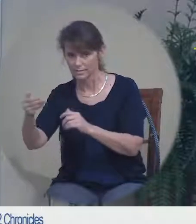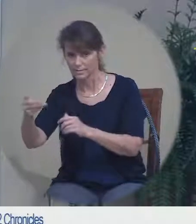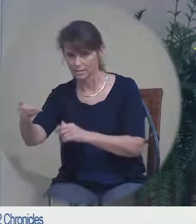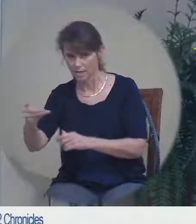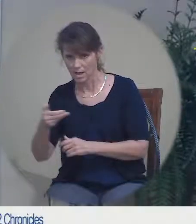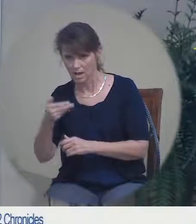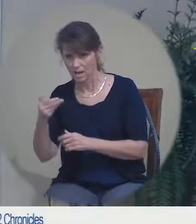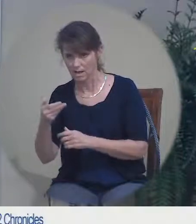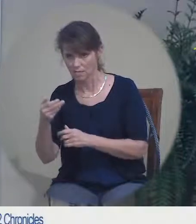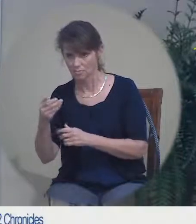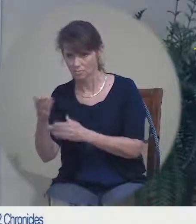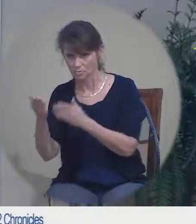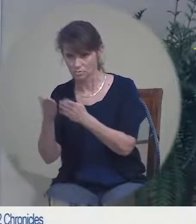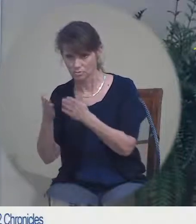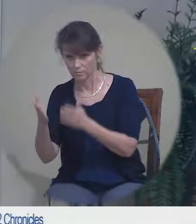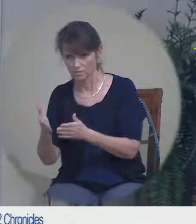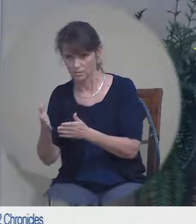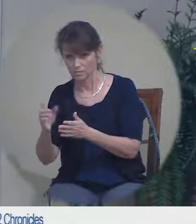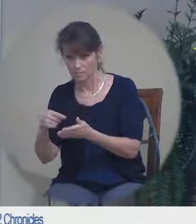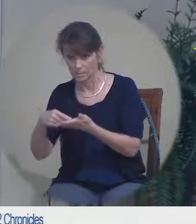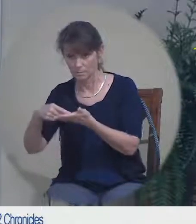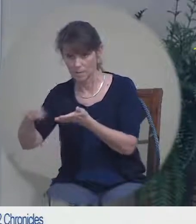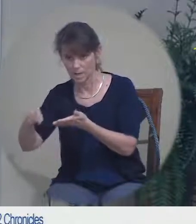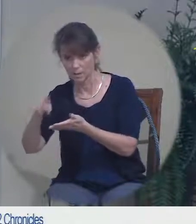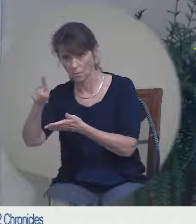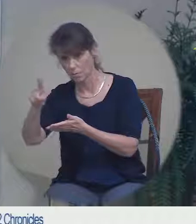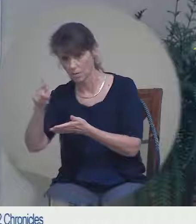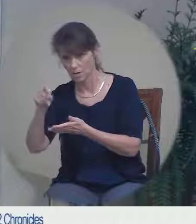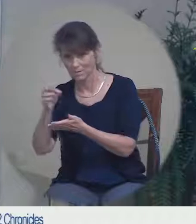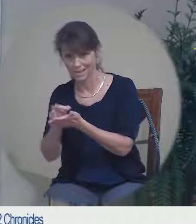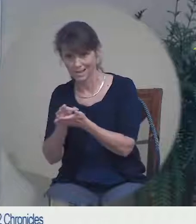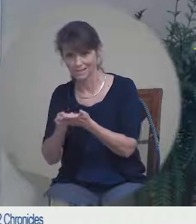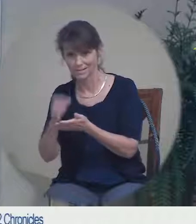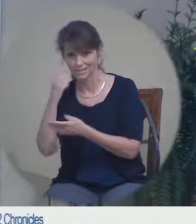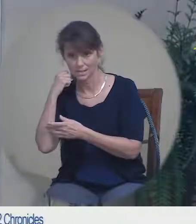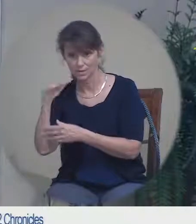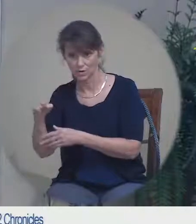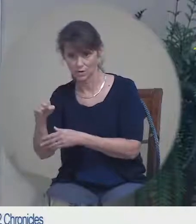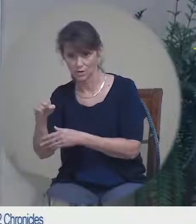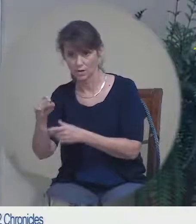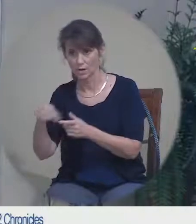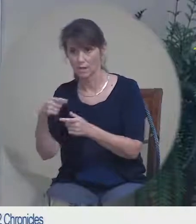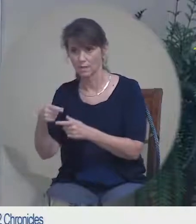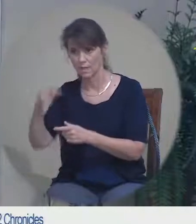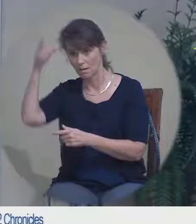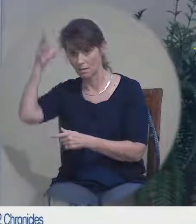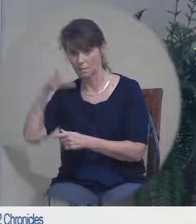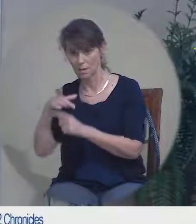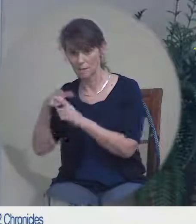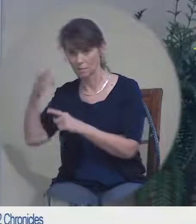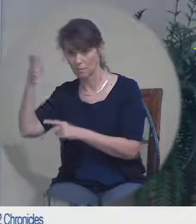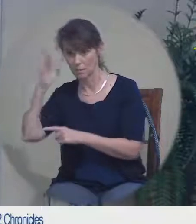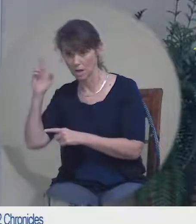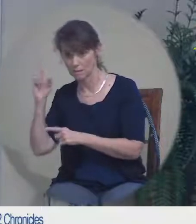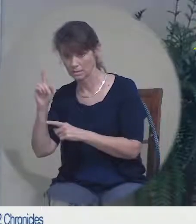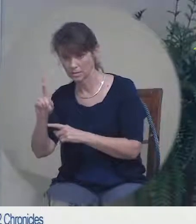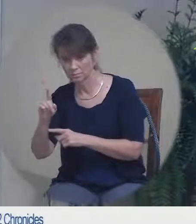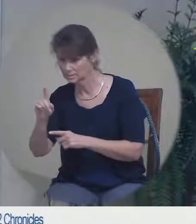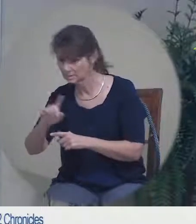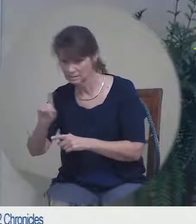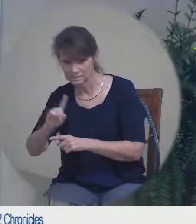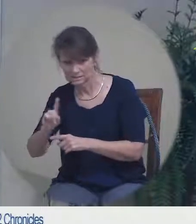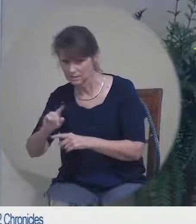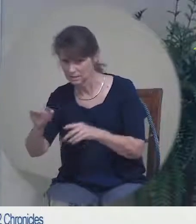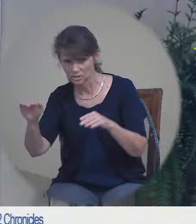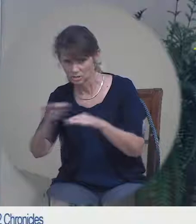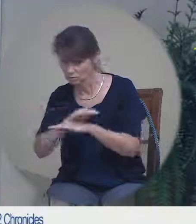for 100 talents of silver. And then a man of God came and said, you can't do that. They're wicked. God doesn't